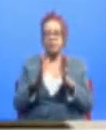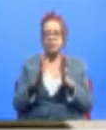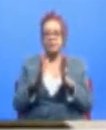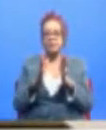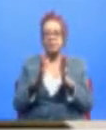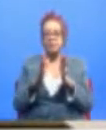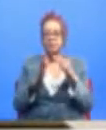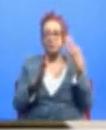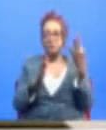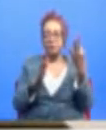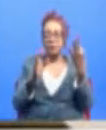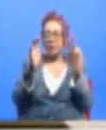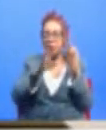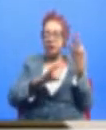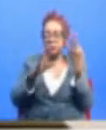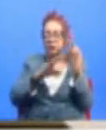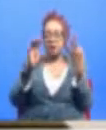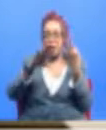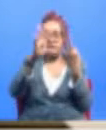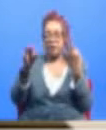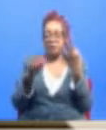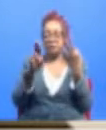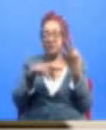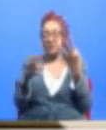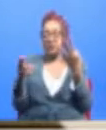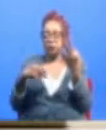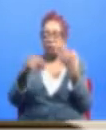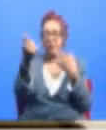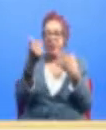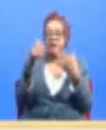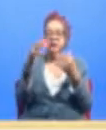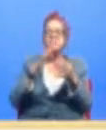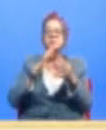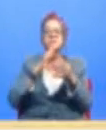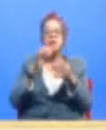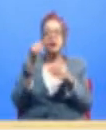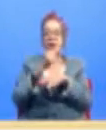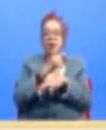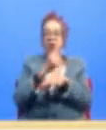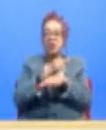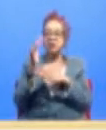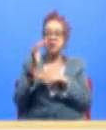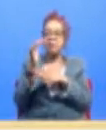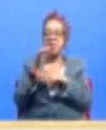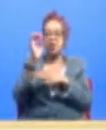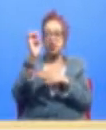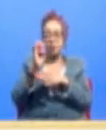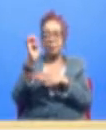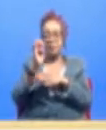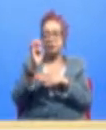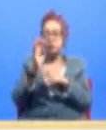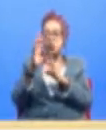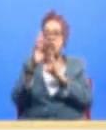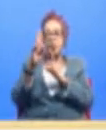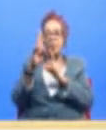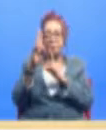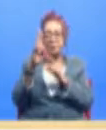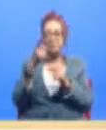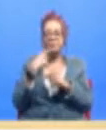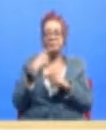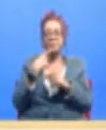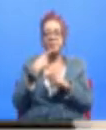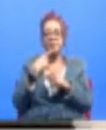countries in Africa have defaulted on debt. That's Ghana, Zambia, and Ethiopia, and the hope remains that there will be no other